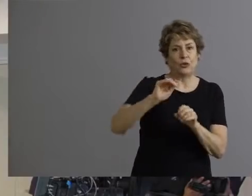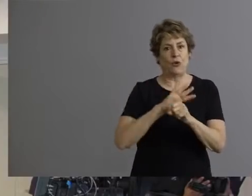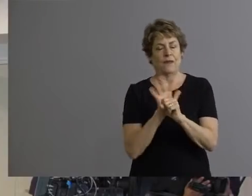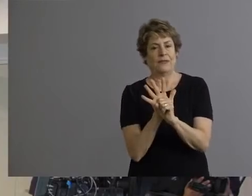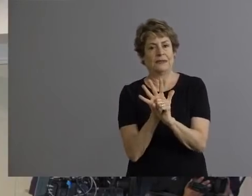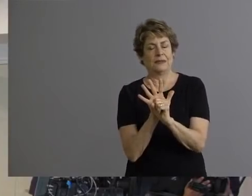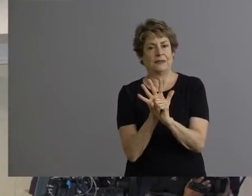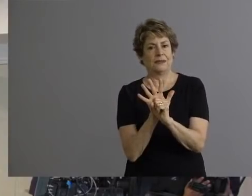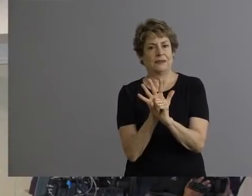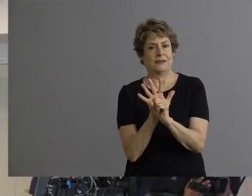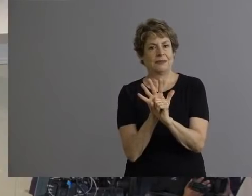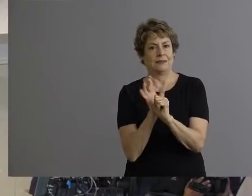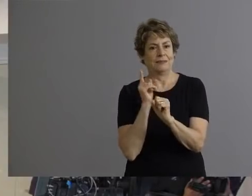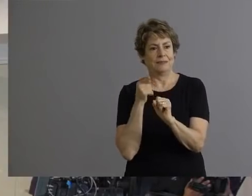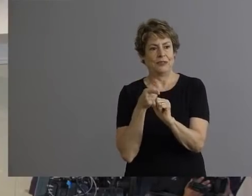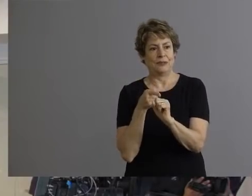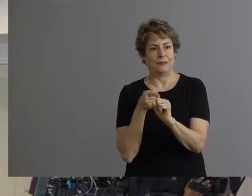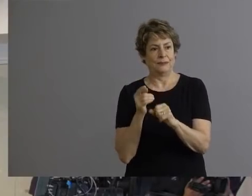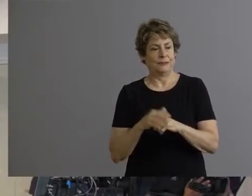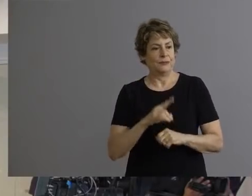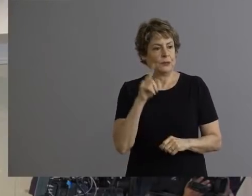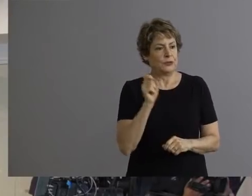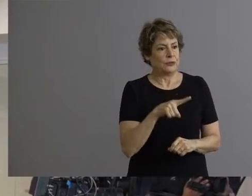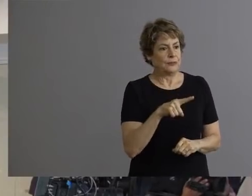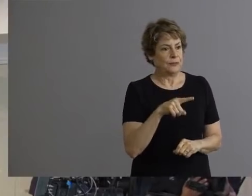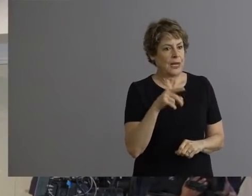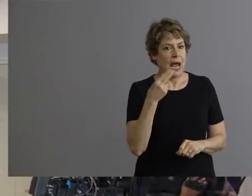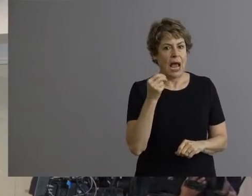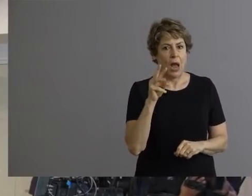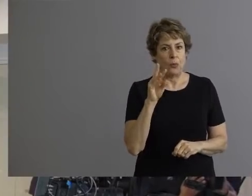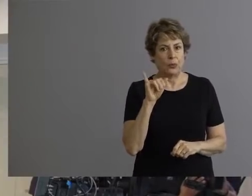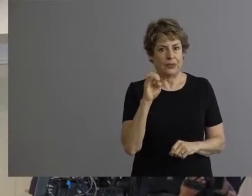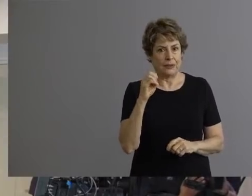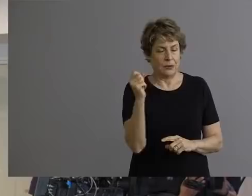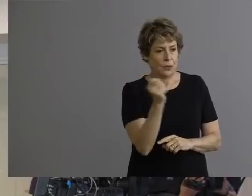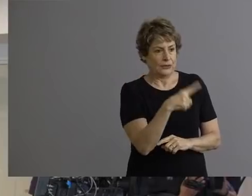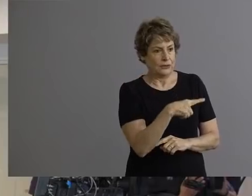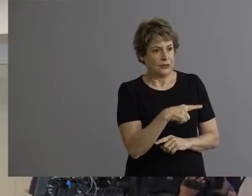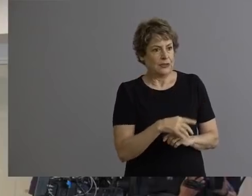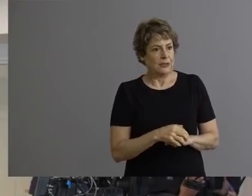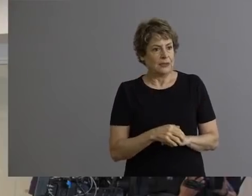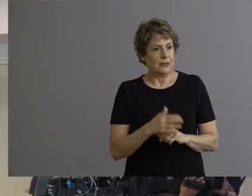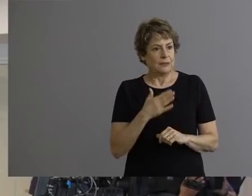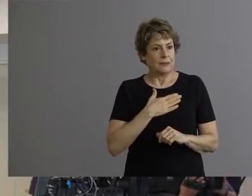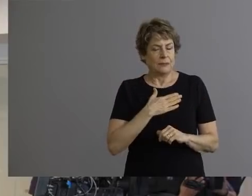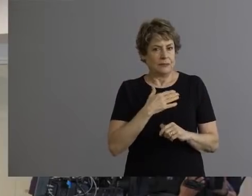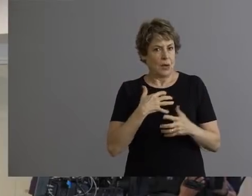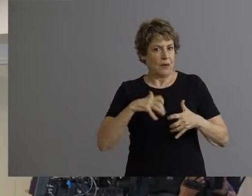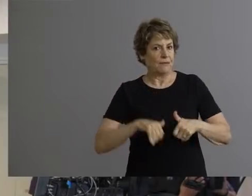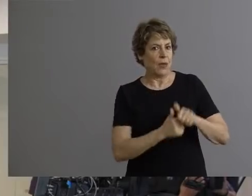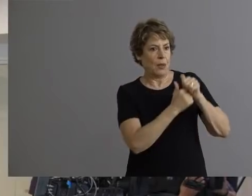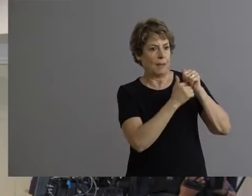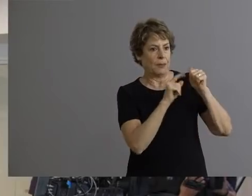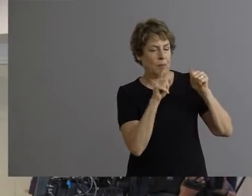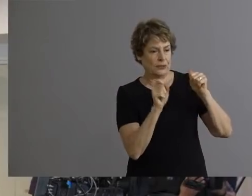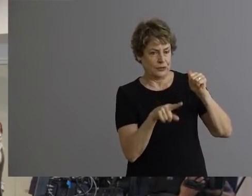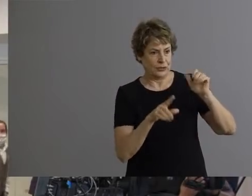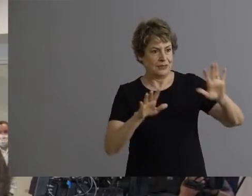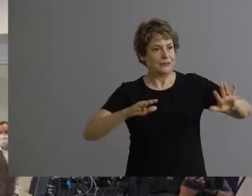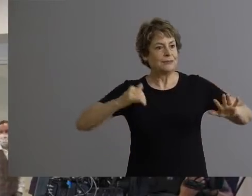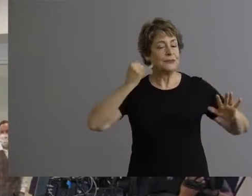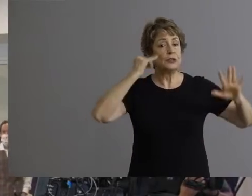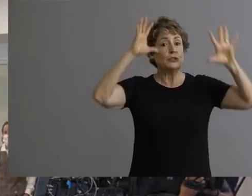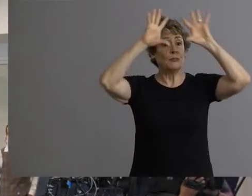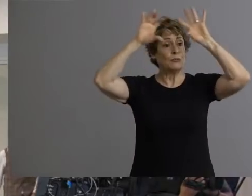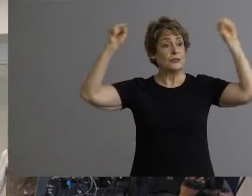Hi, Howie. Mine's actually a follow-up to what you were just asked. The President of the United States said, if states